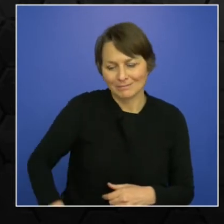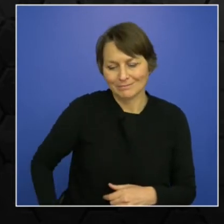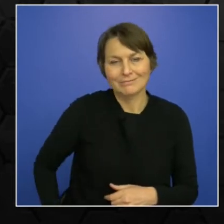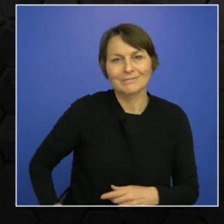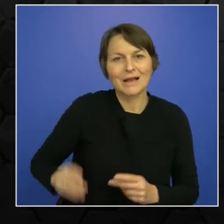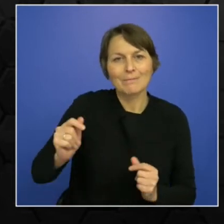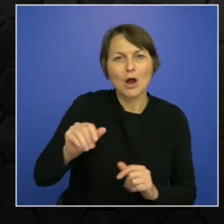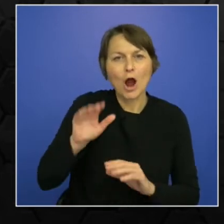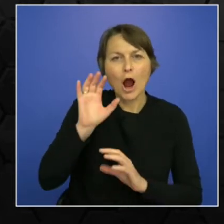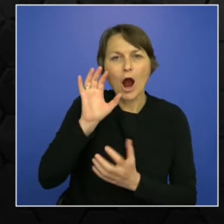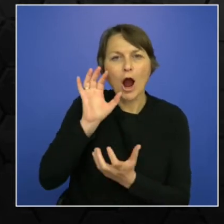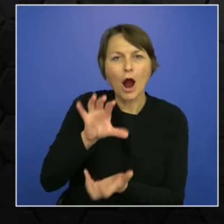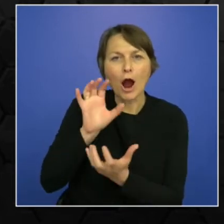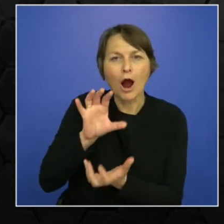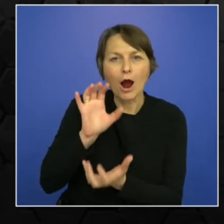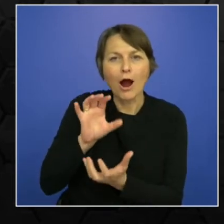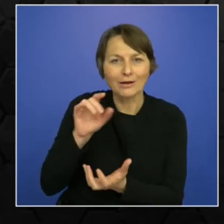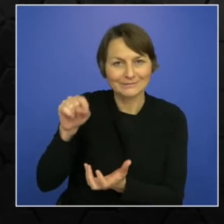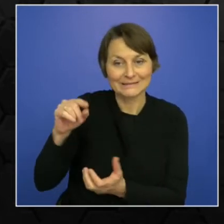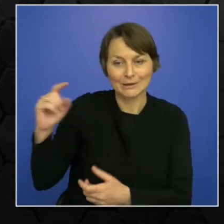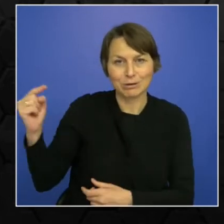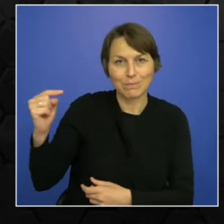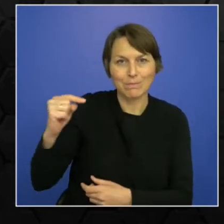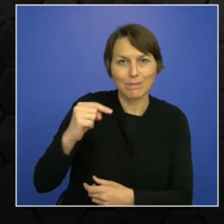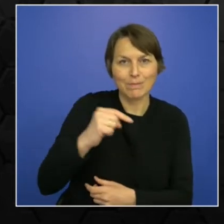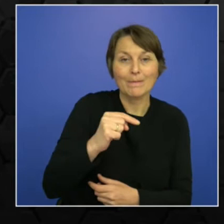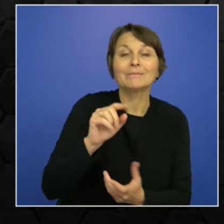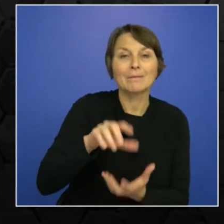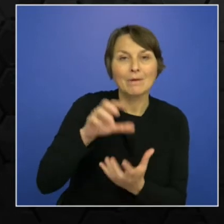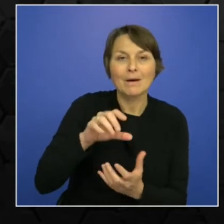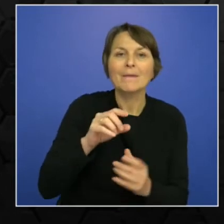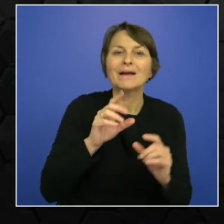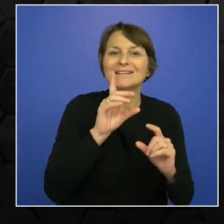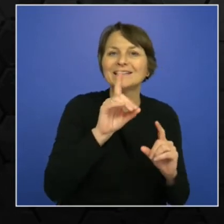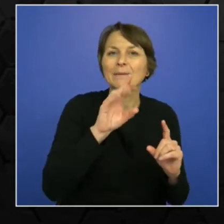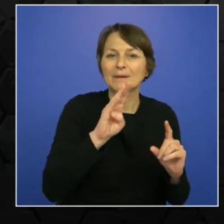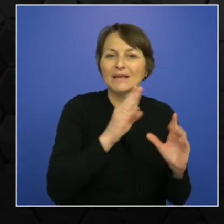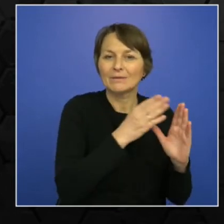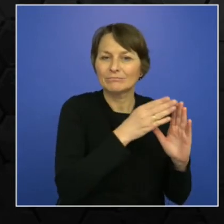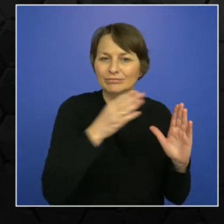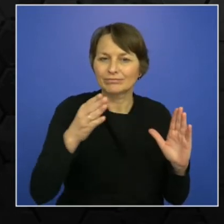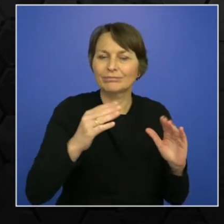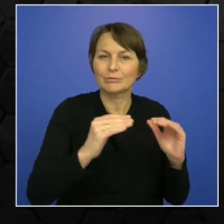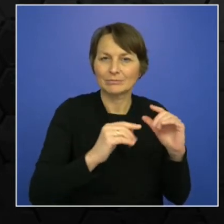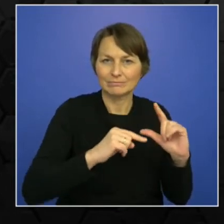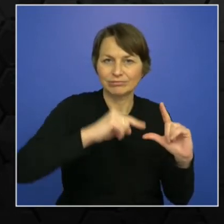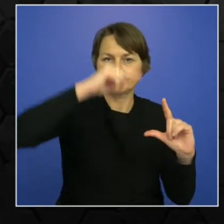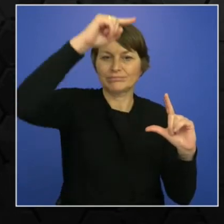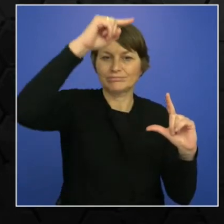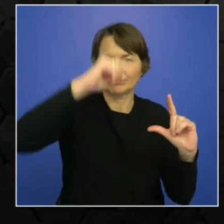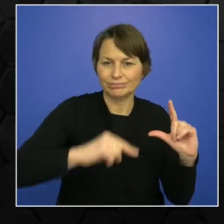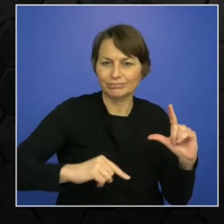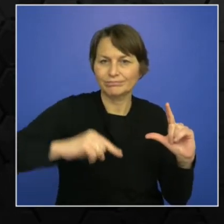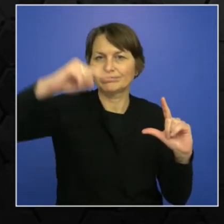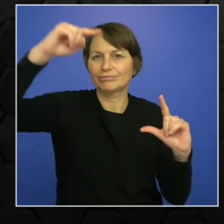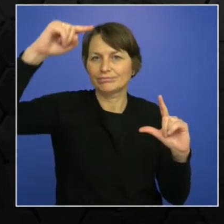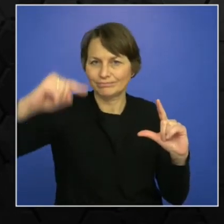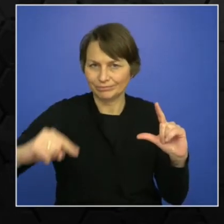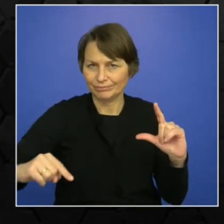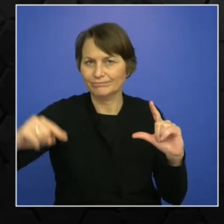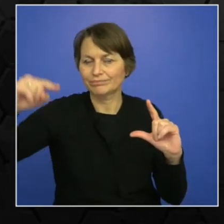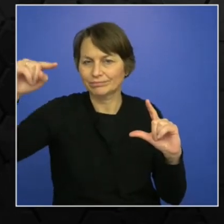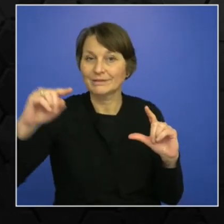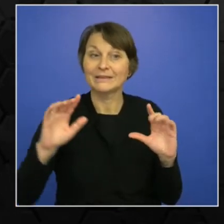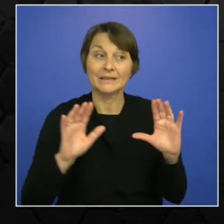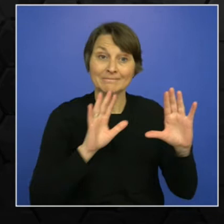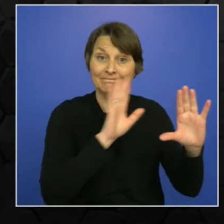spectrum. This is the frequency spectrum in decibels. And the final one is the MFCC computation. And this sort of pattern you can